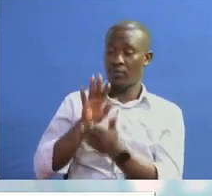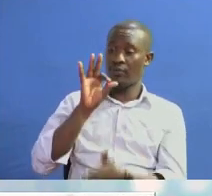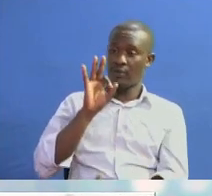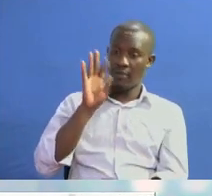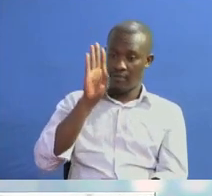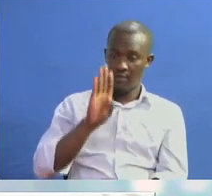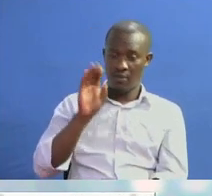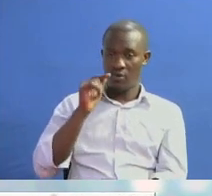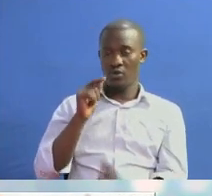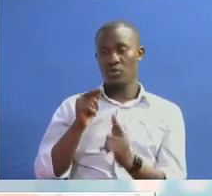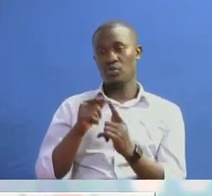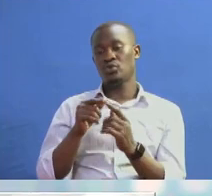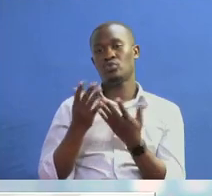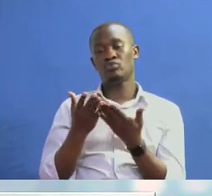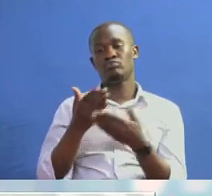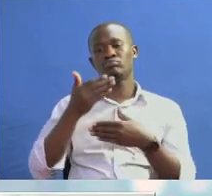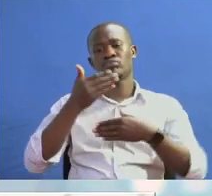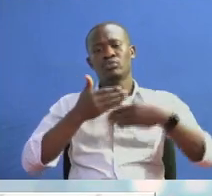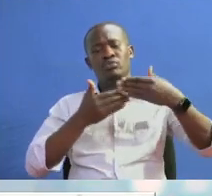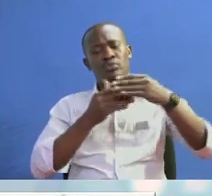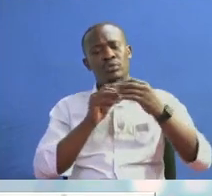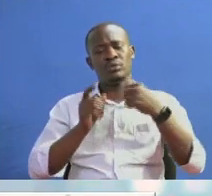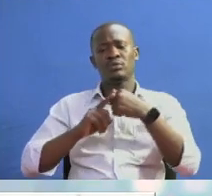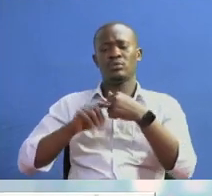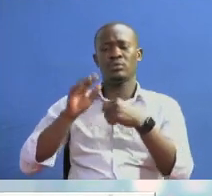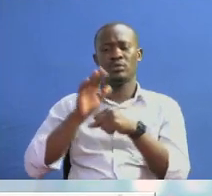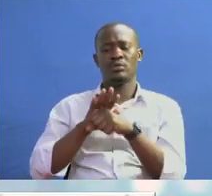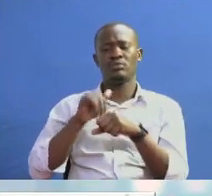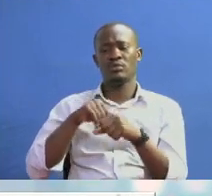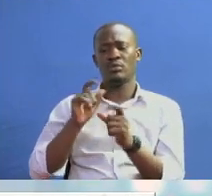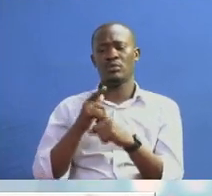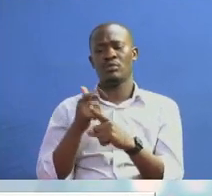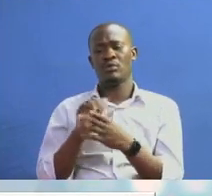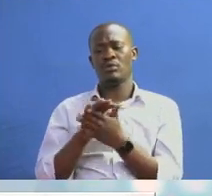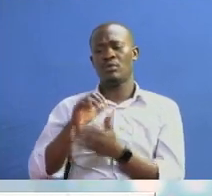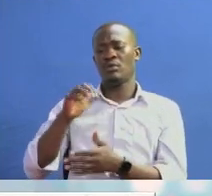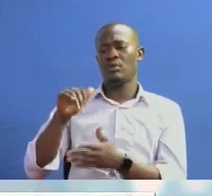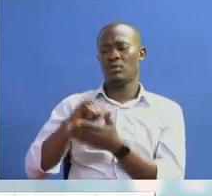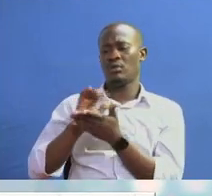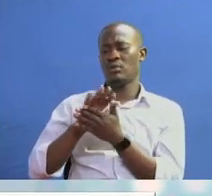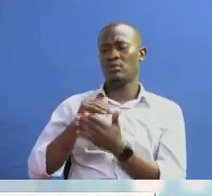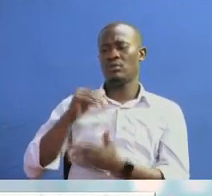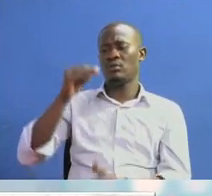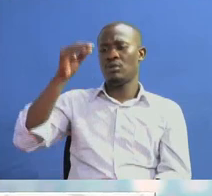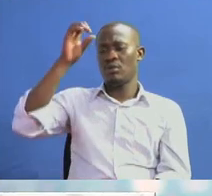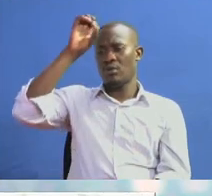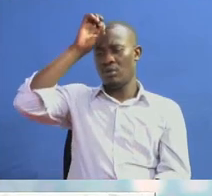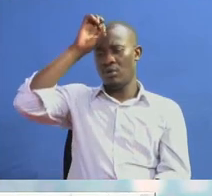sorry, to construct six more in six different counties. That is in Eldoret, in Busia,